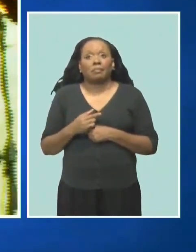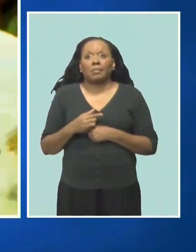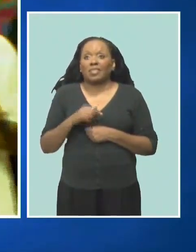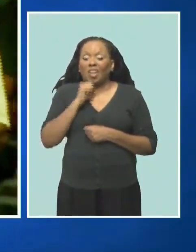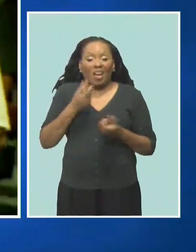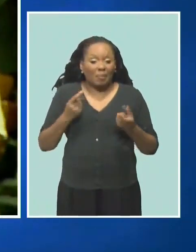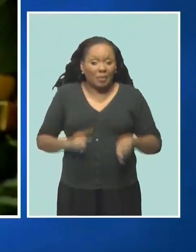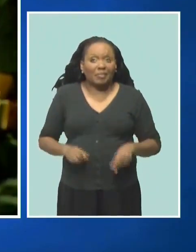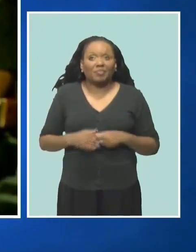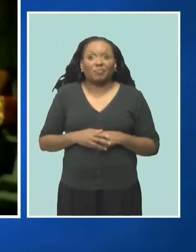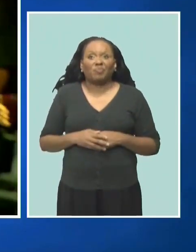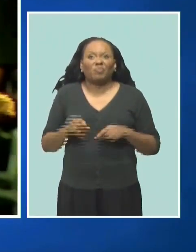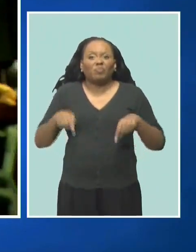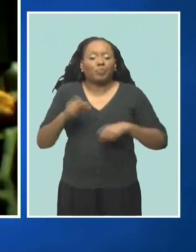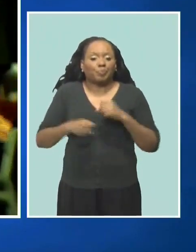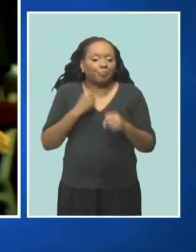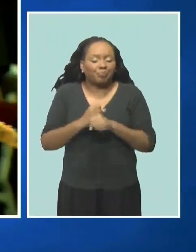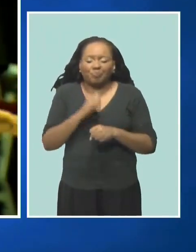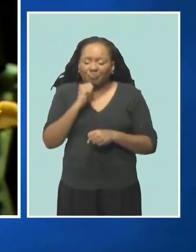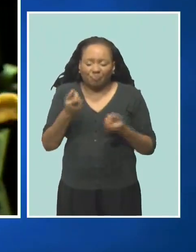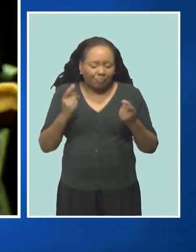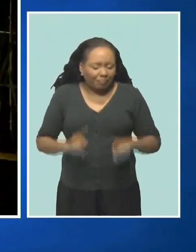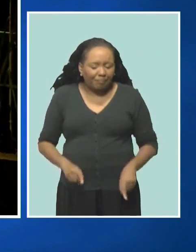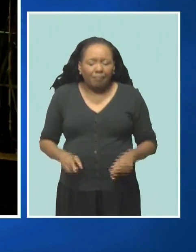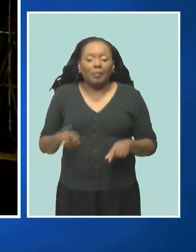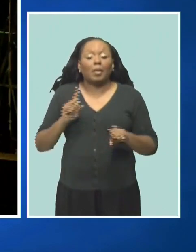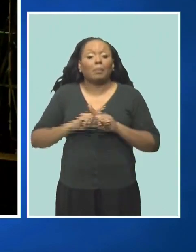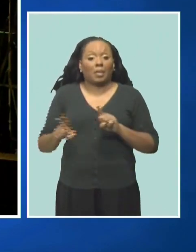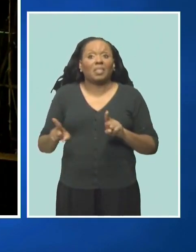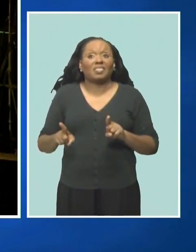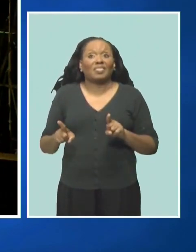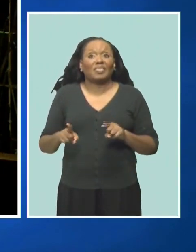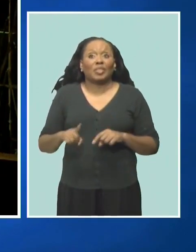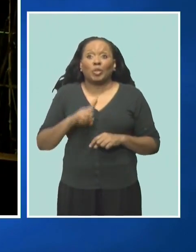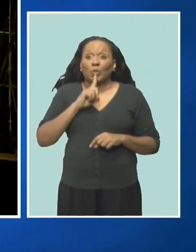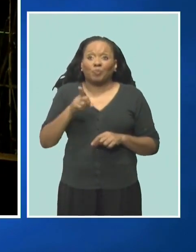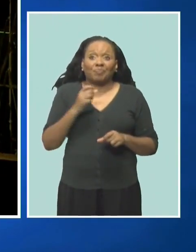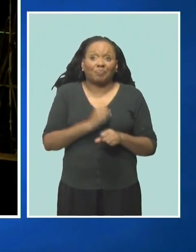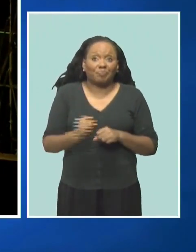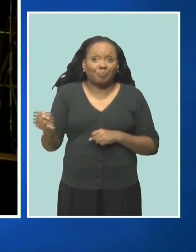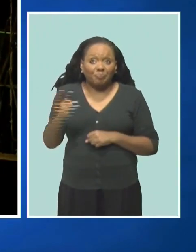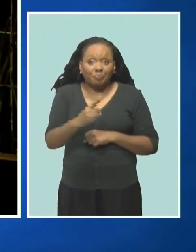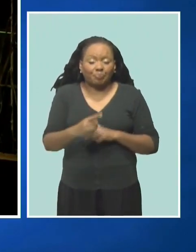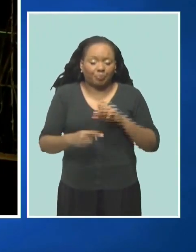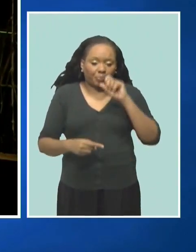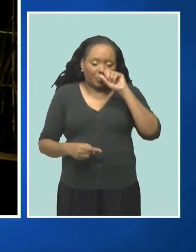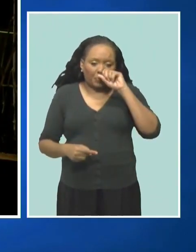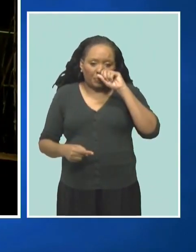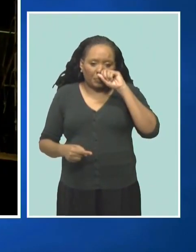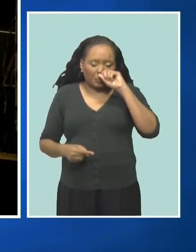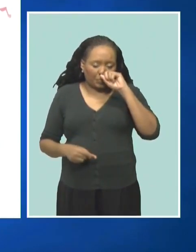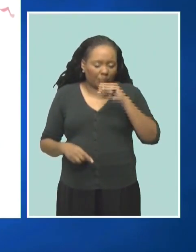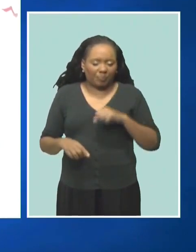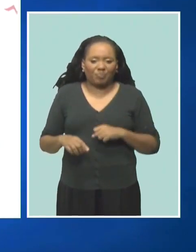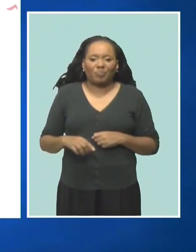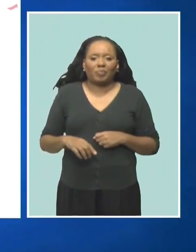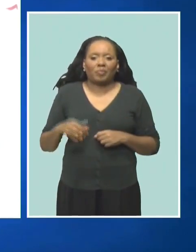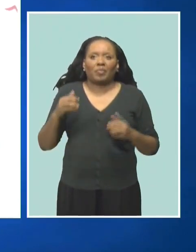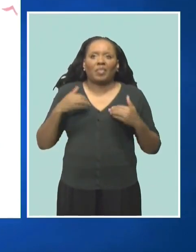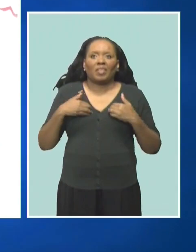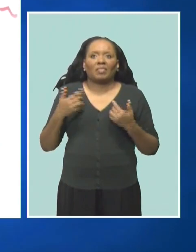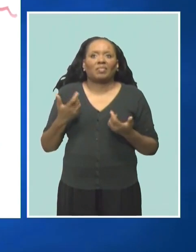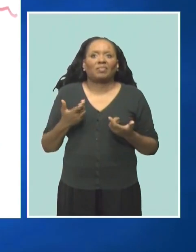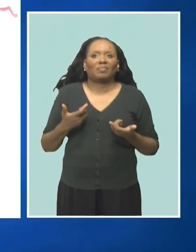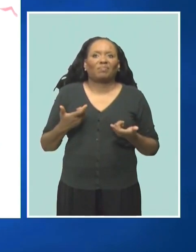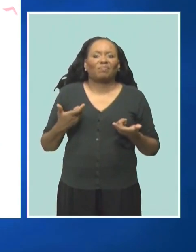25, sorry. And yeah, it definitely will be happening. It will be one of the biggest prizes ever, as far